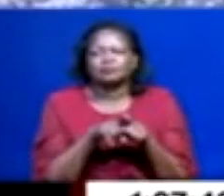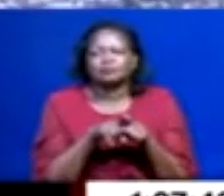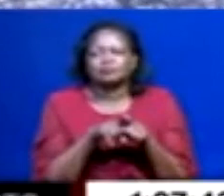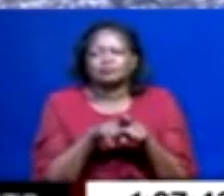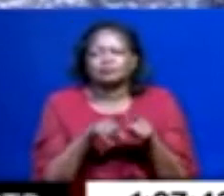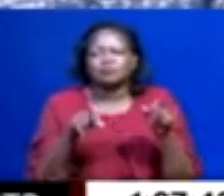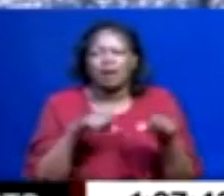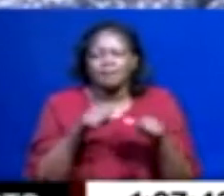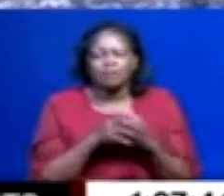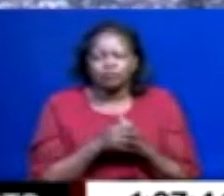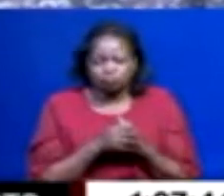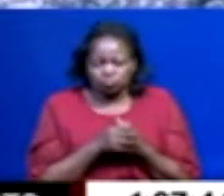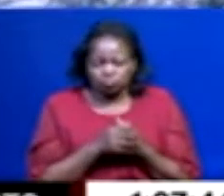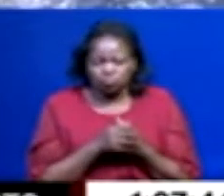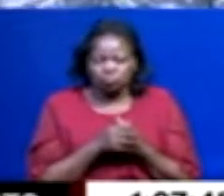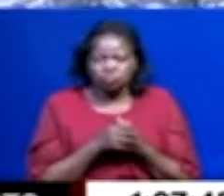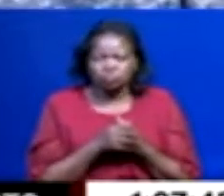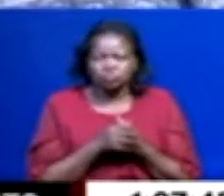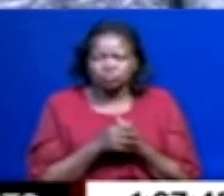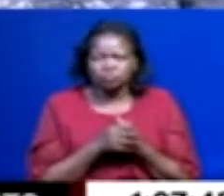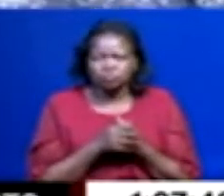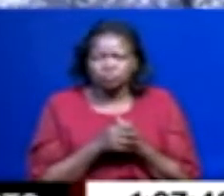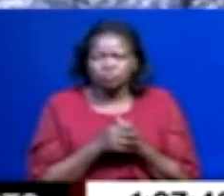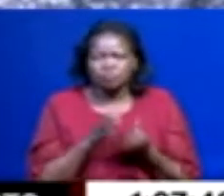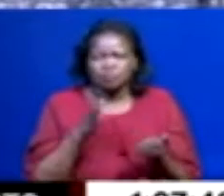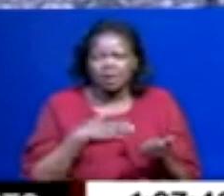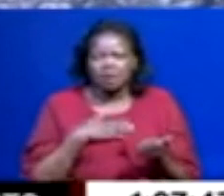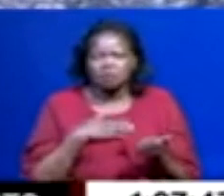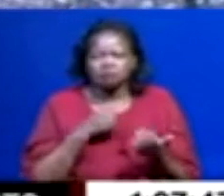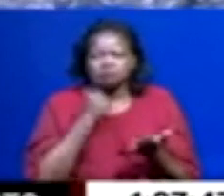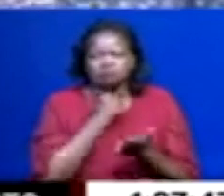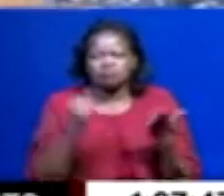In terms, Chair, of my suspension,